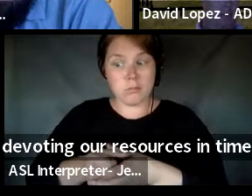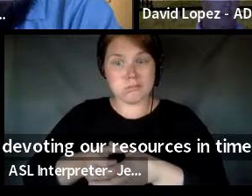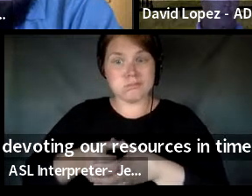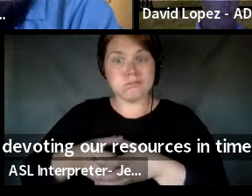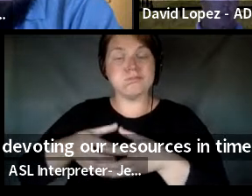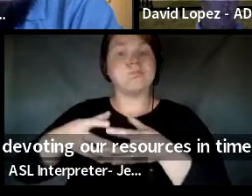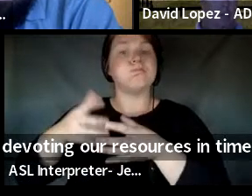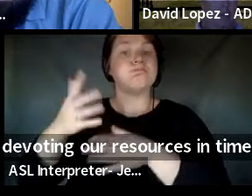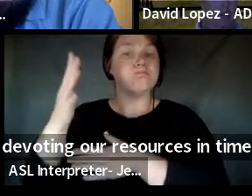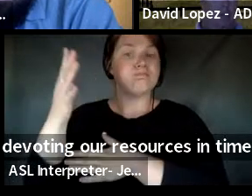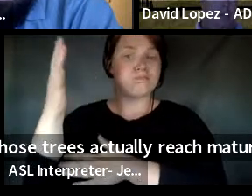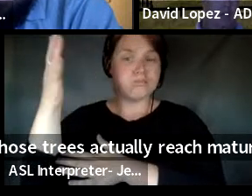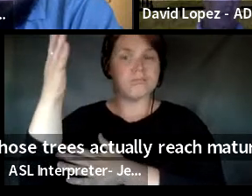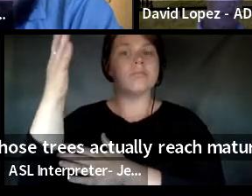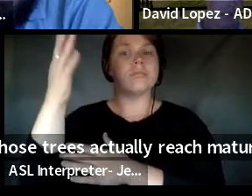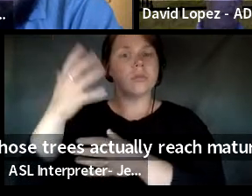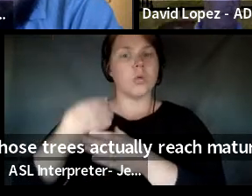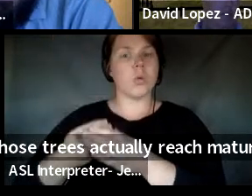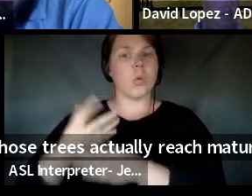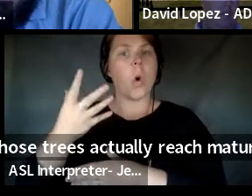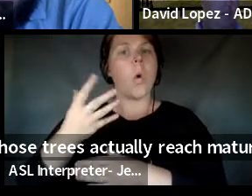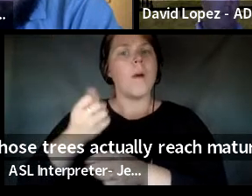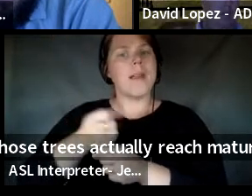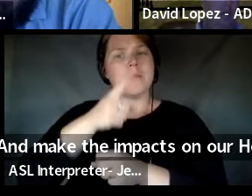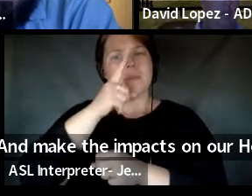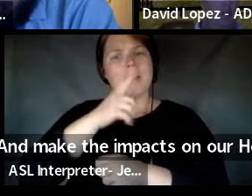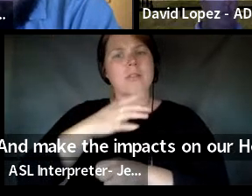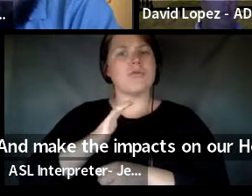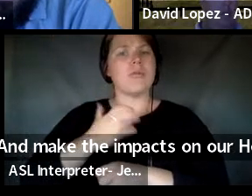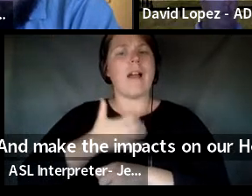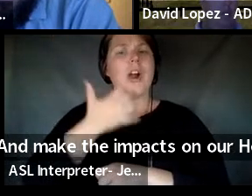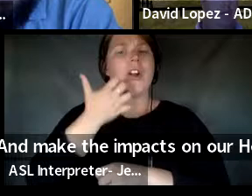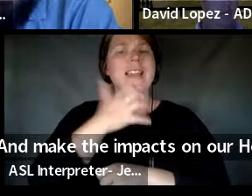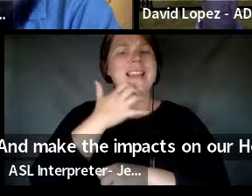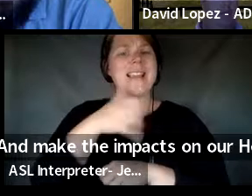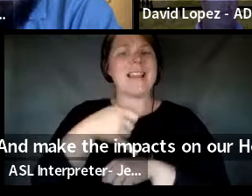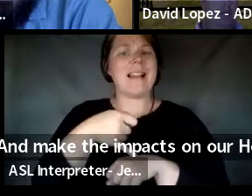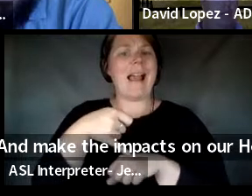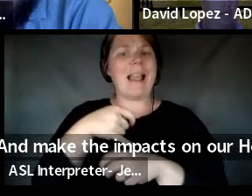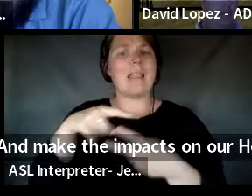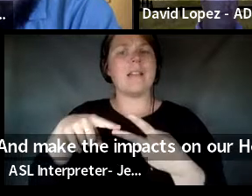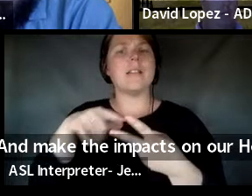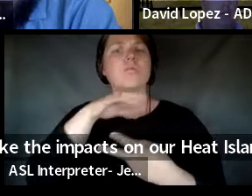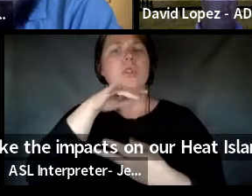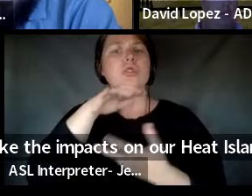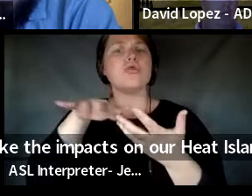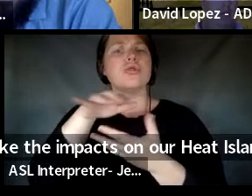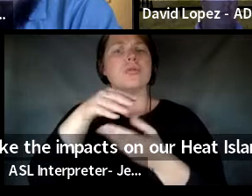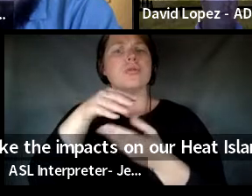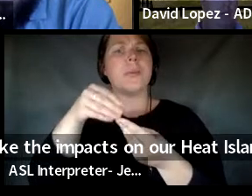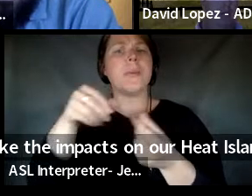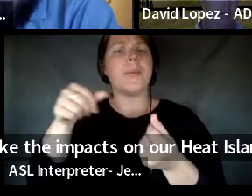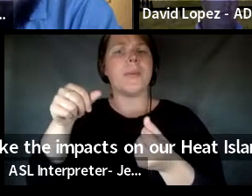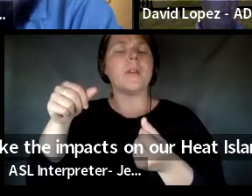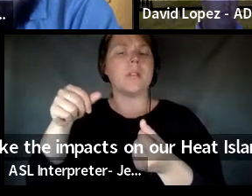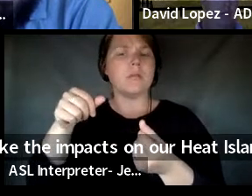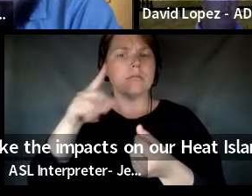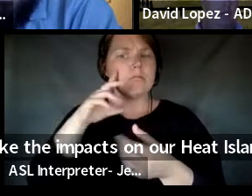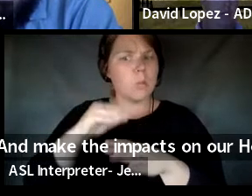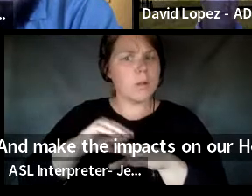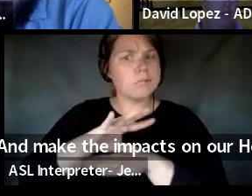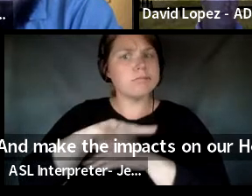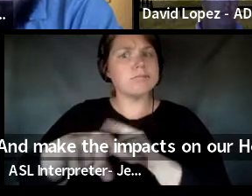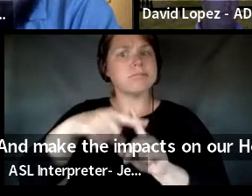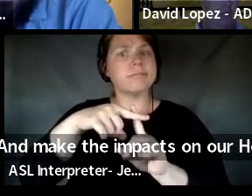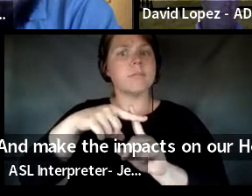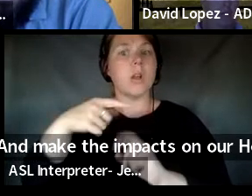the impacts on our heat island and our pollution that our community is in dire need of. We need all of these